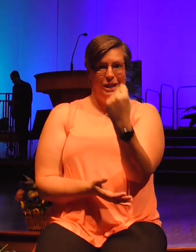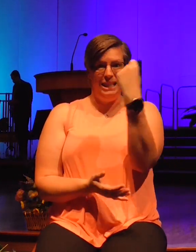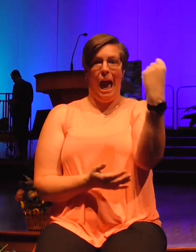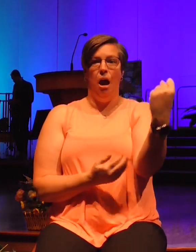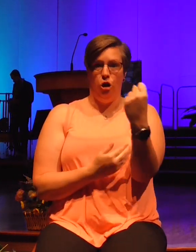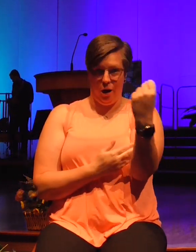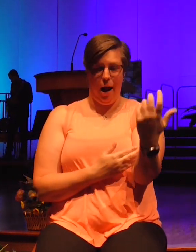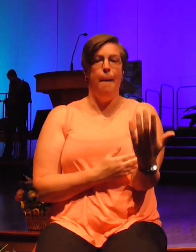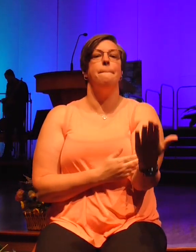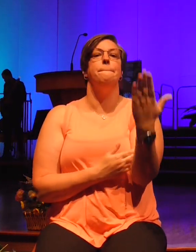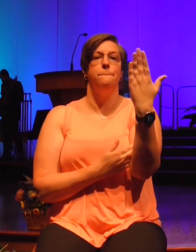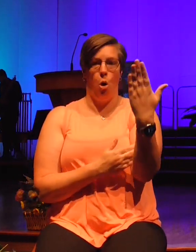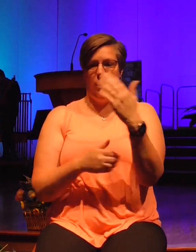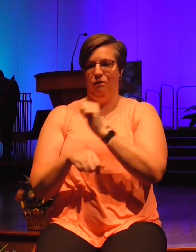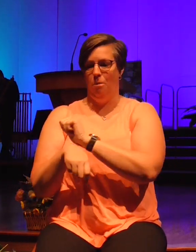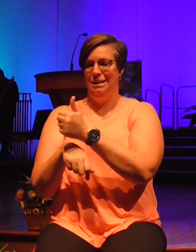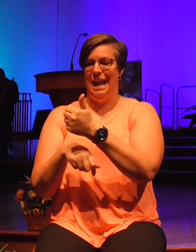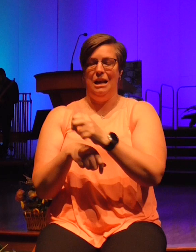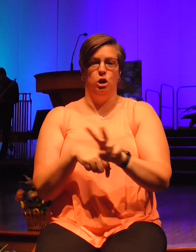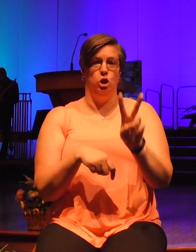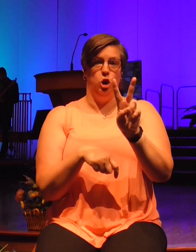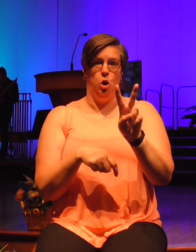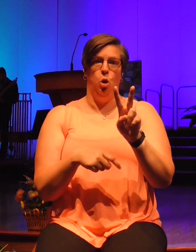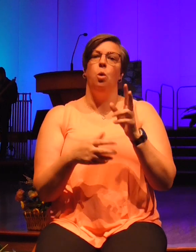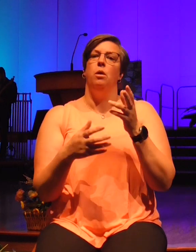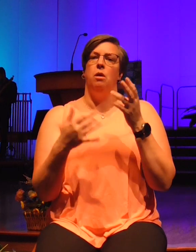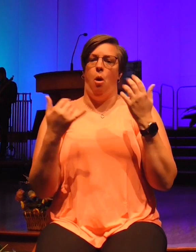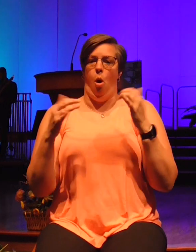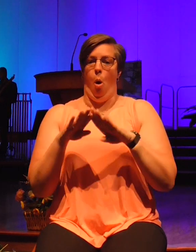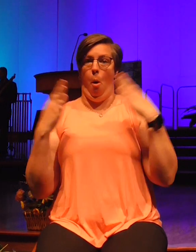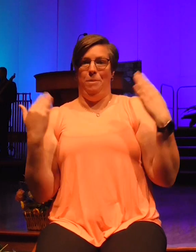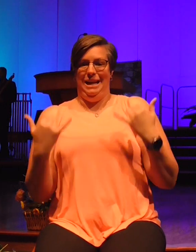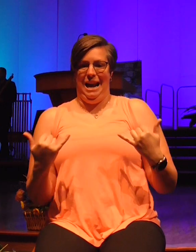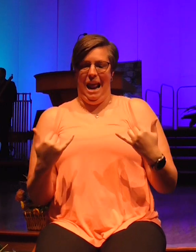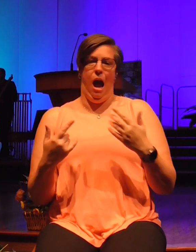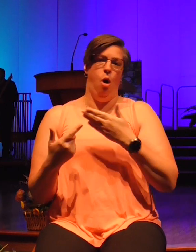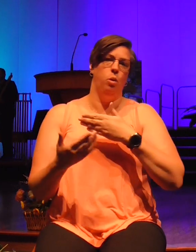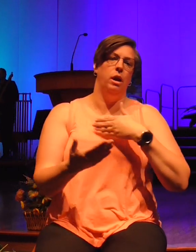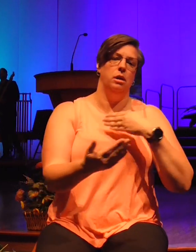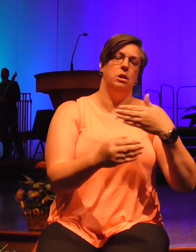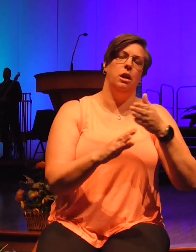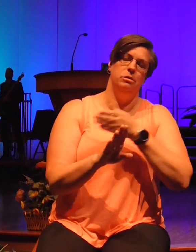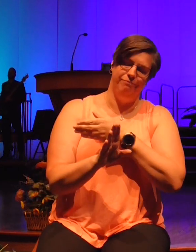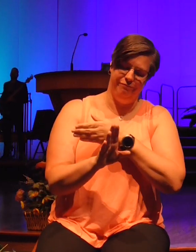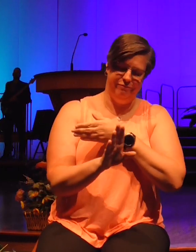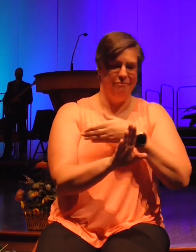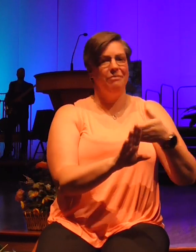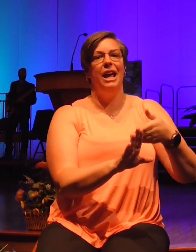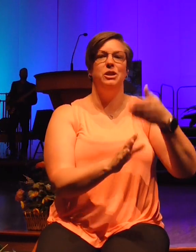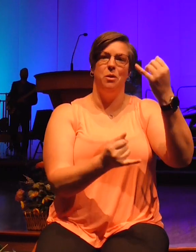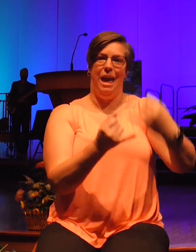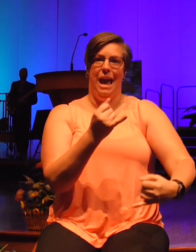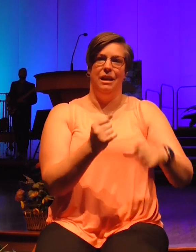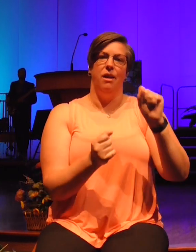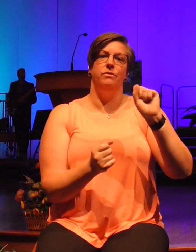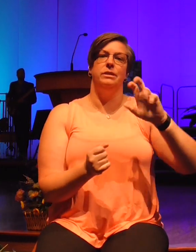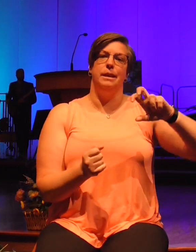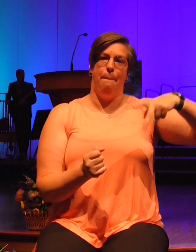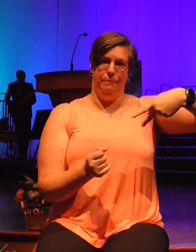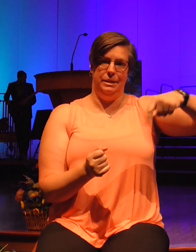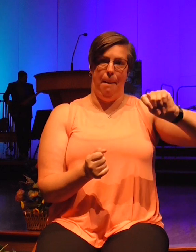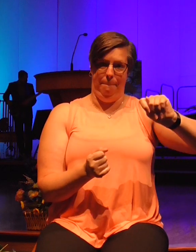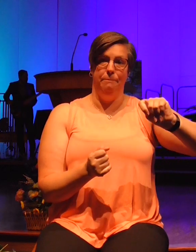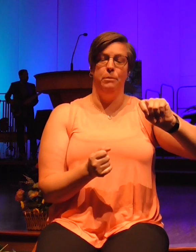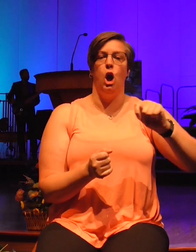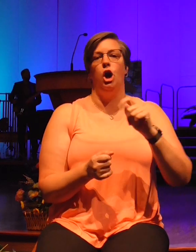10 to 2. It's going to be open through the end of September. Great place to get stuff that's been grown right here in Colorado. Get our peaches